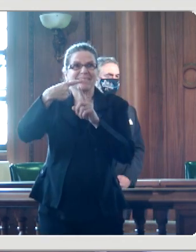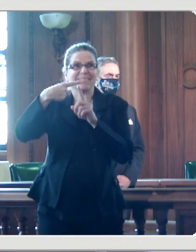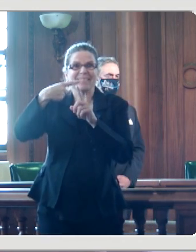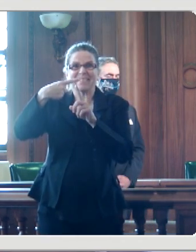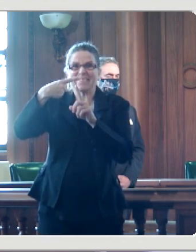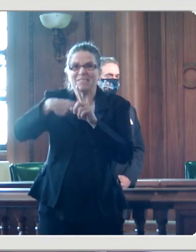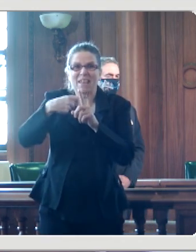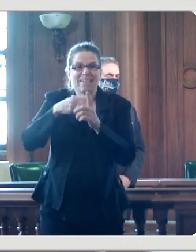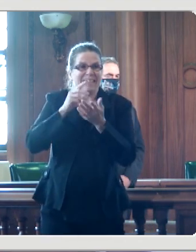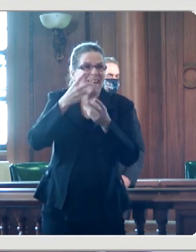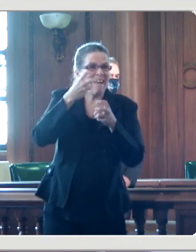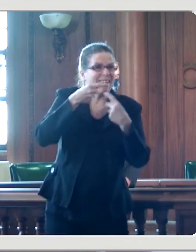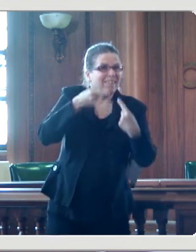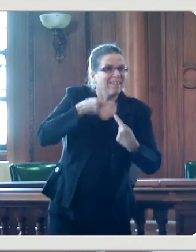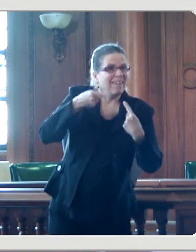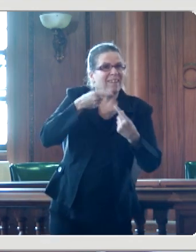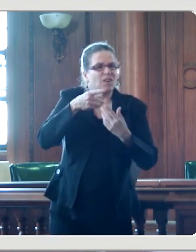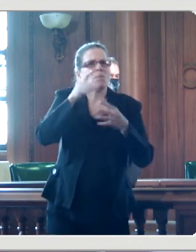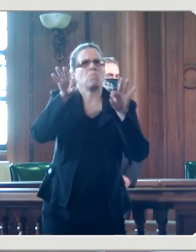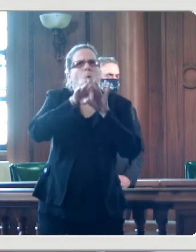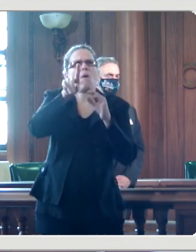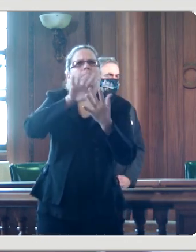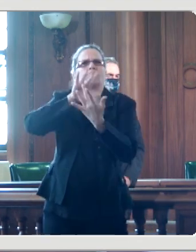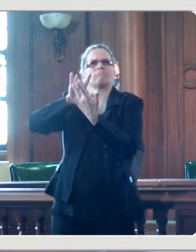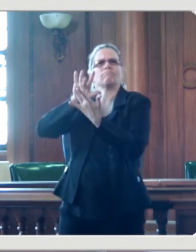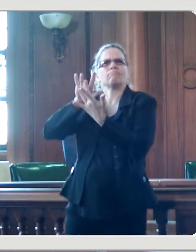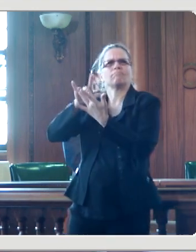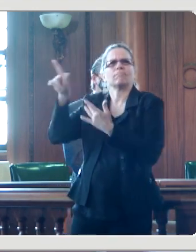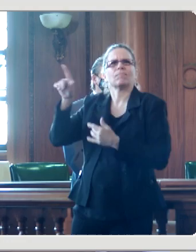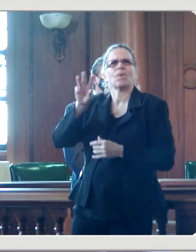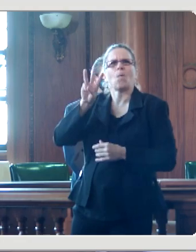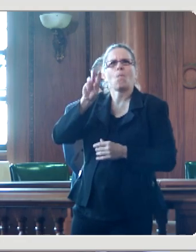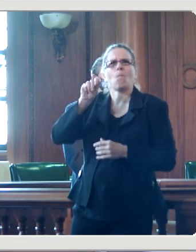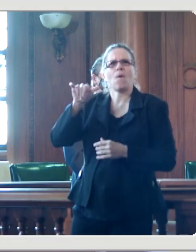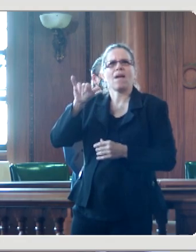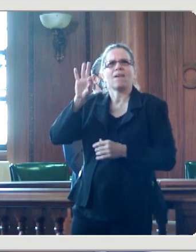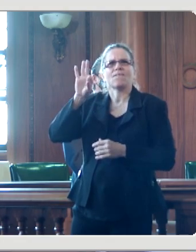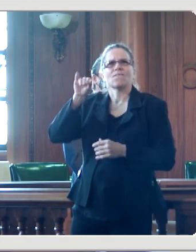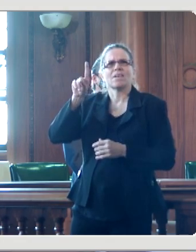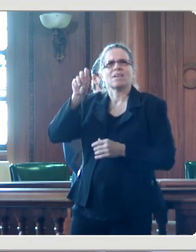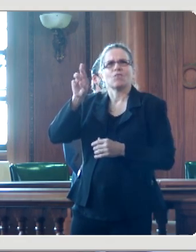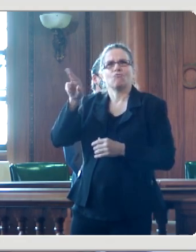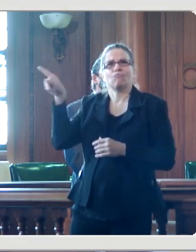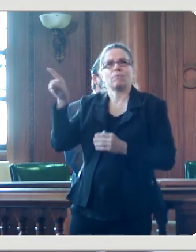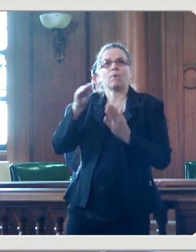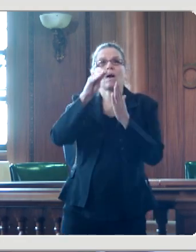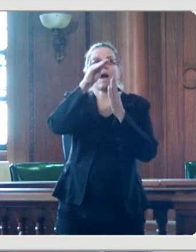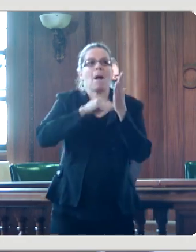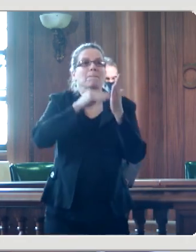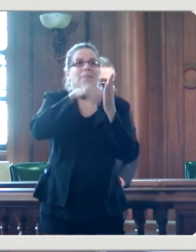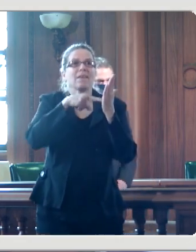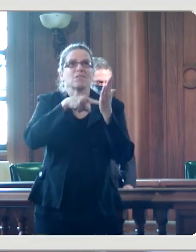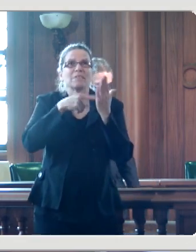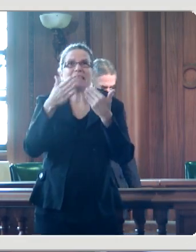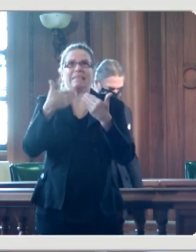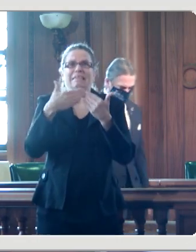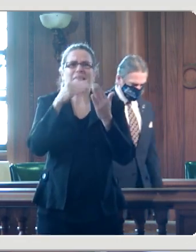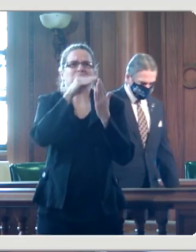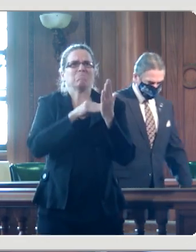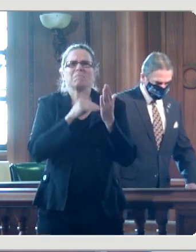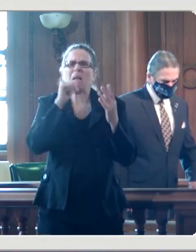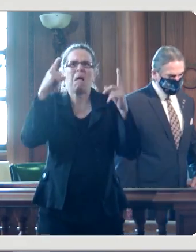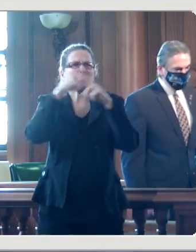that process. It does take a little bit of time, but getting into the queue is always helpful. Thank you. Thanks,